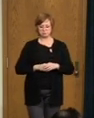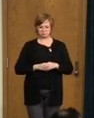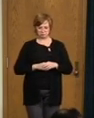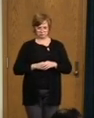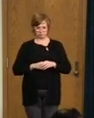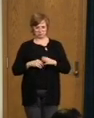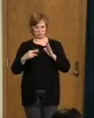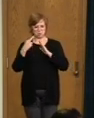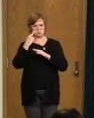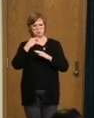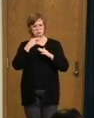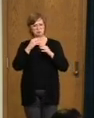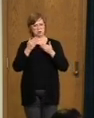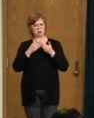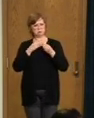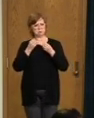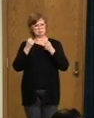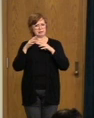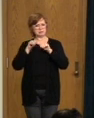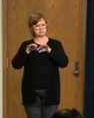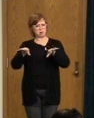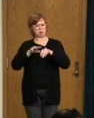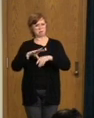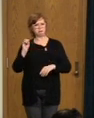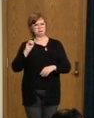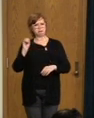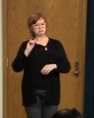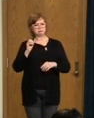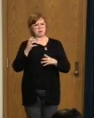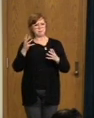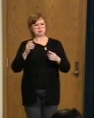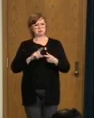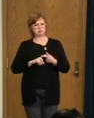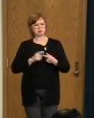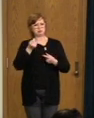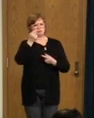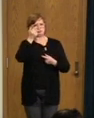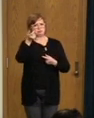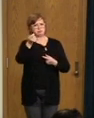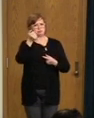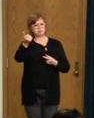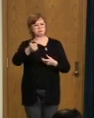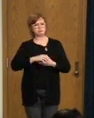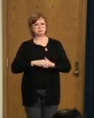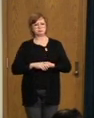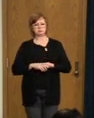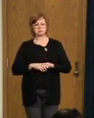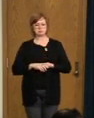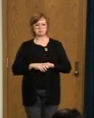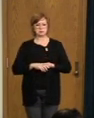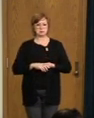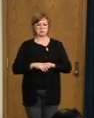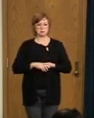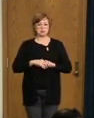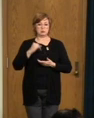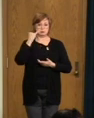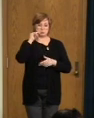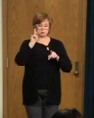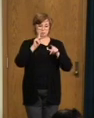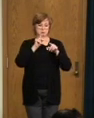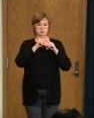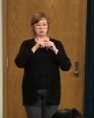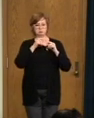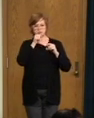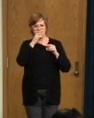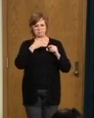in restaurants per se. Having said that, if someone went to a restaurant while unwell, or even if they were asymptomatic and transmitting, and you sat at a table of